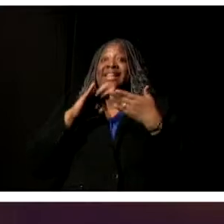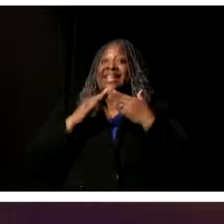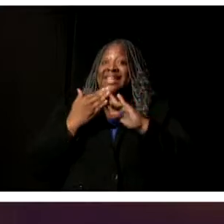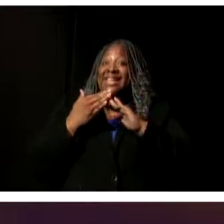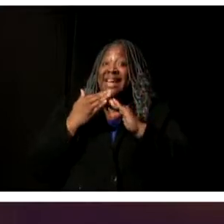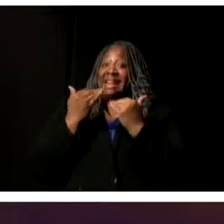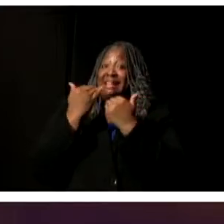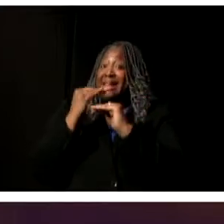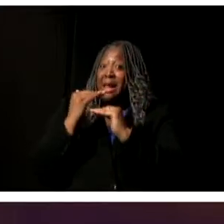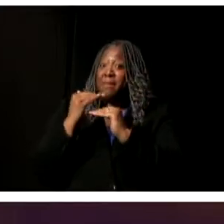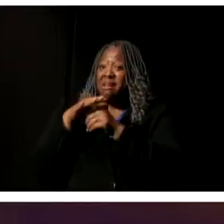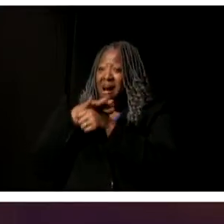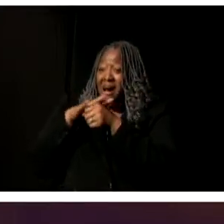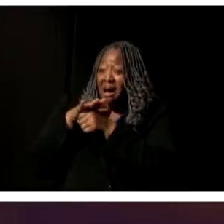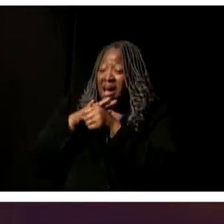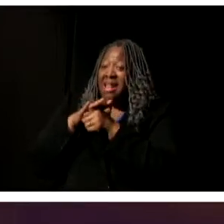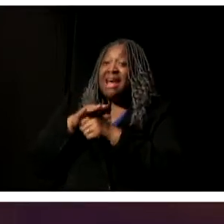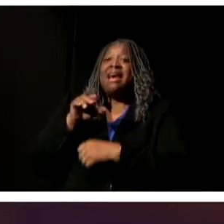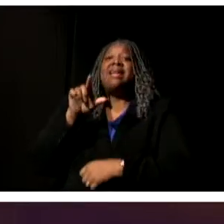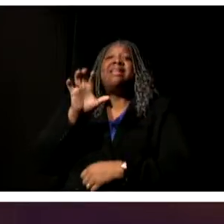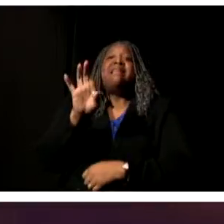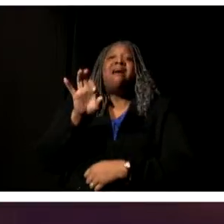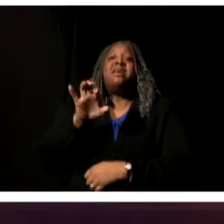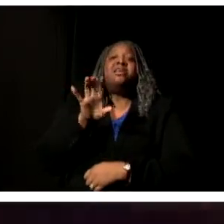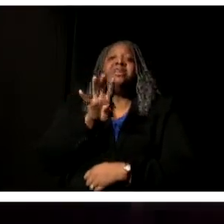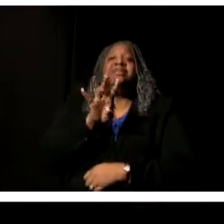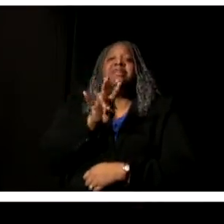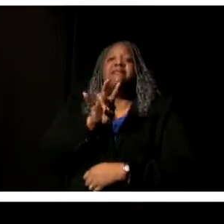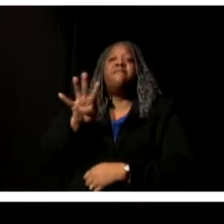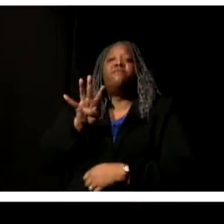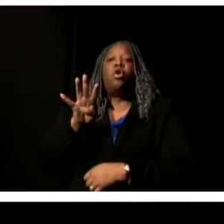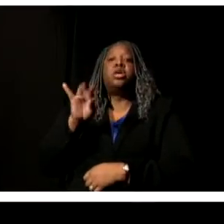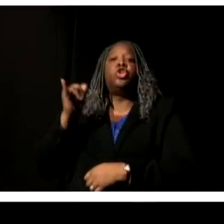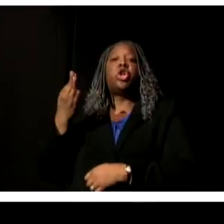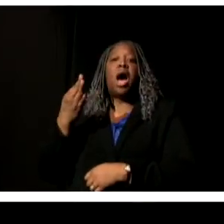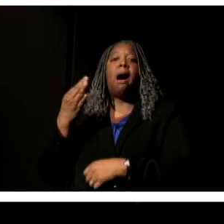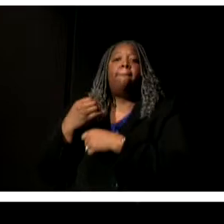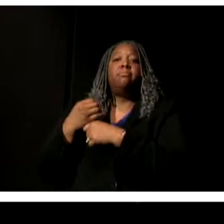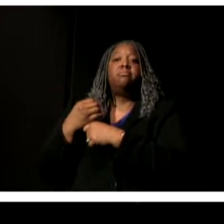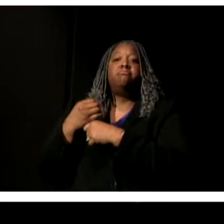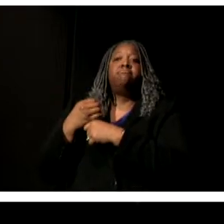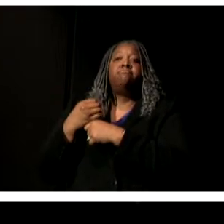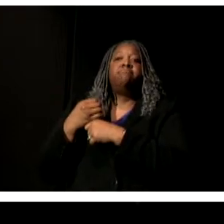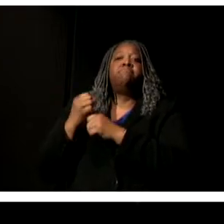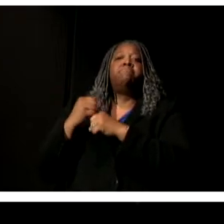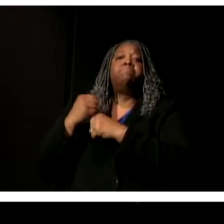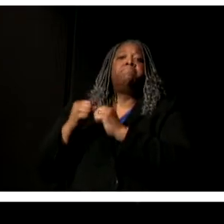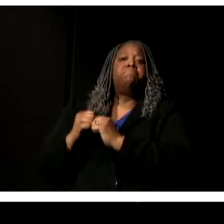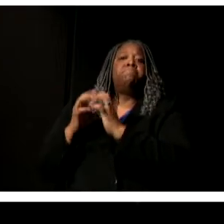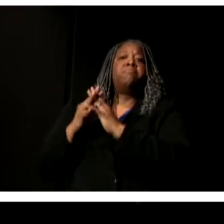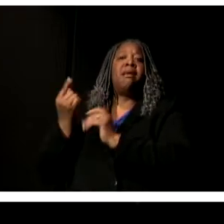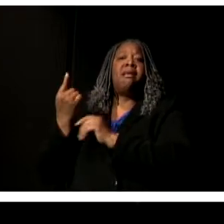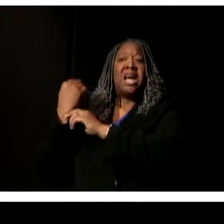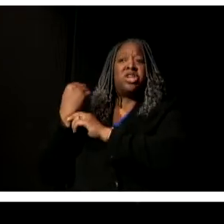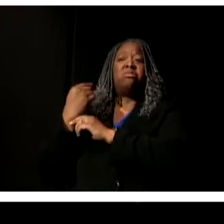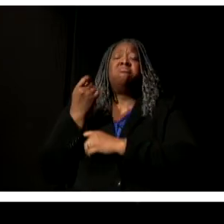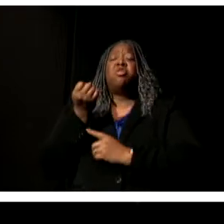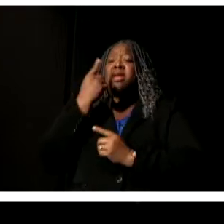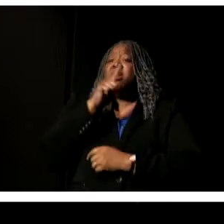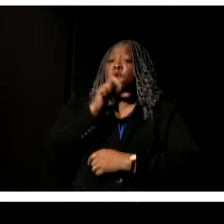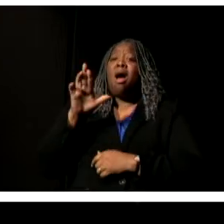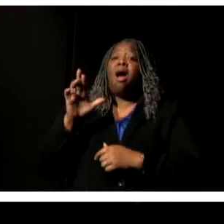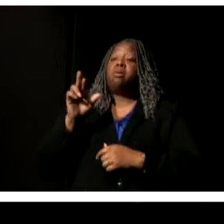alone, 974 jobs were created last year, underscoring Little Rock as a substantial impact